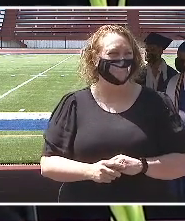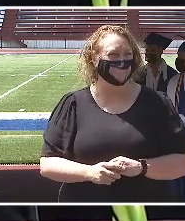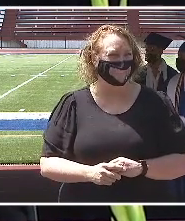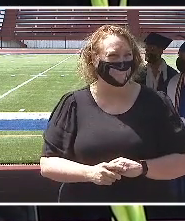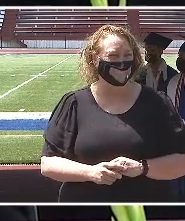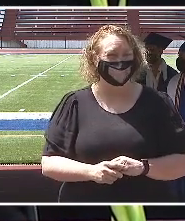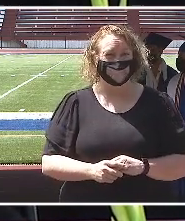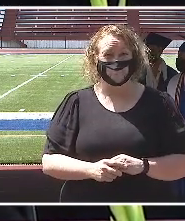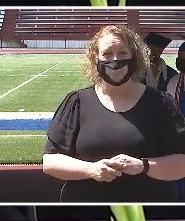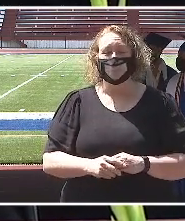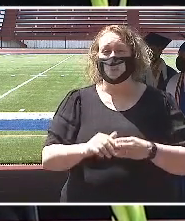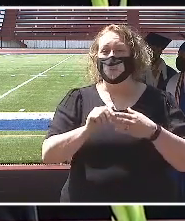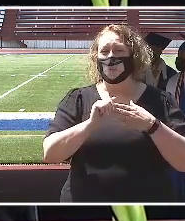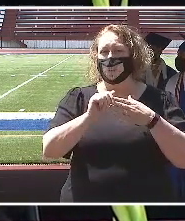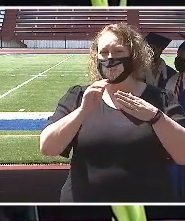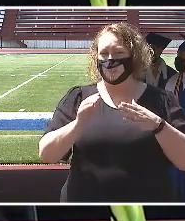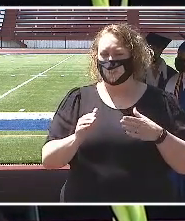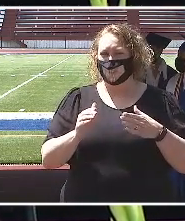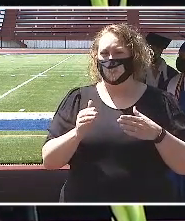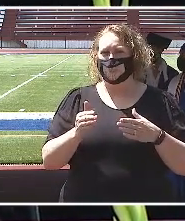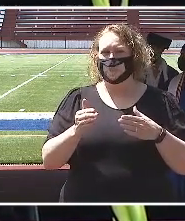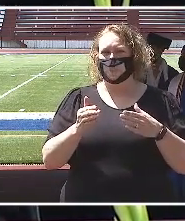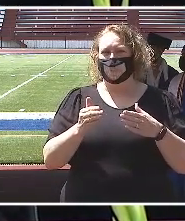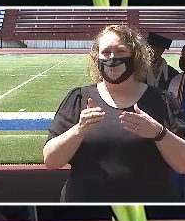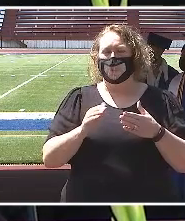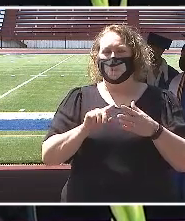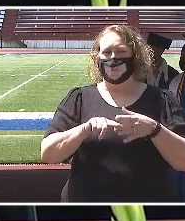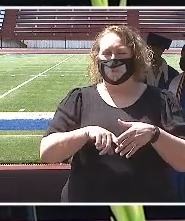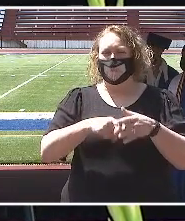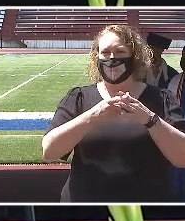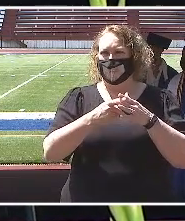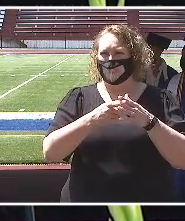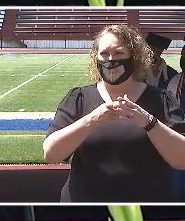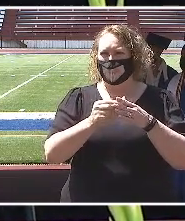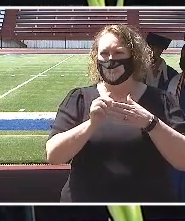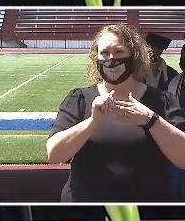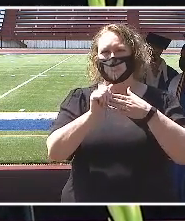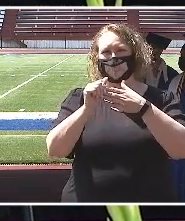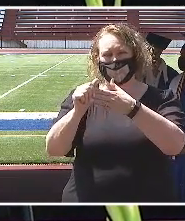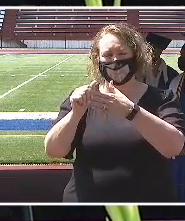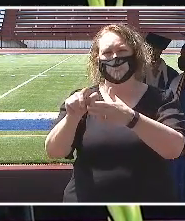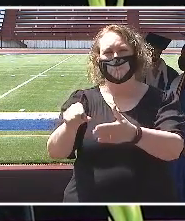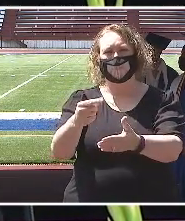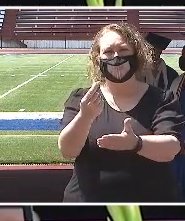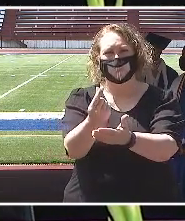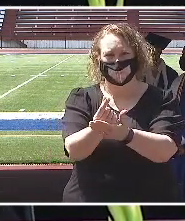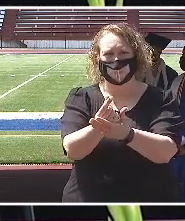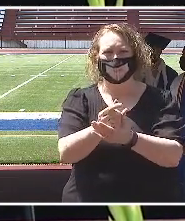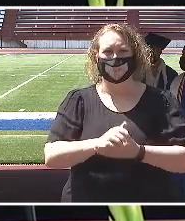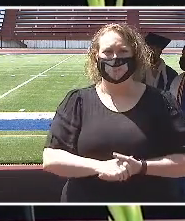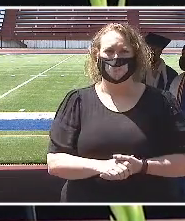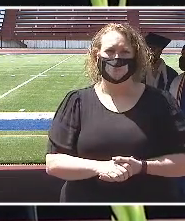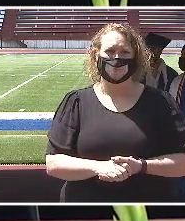Our marshals will begin dismissing our graduates for the roll call.